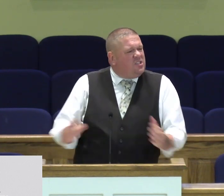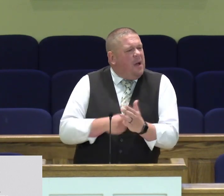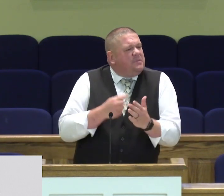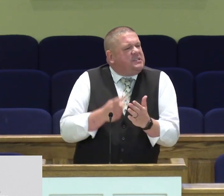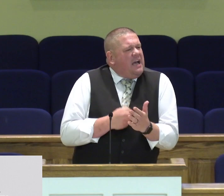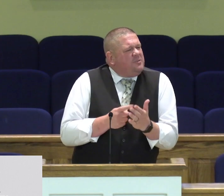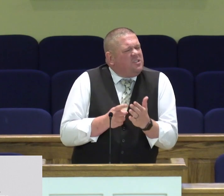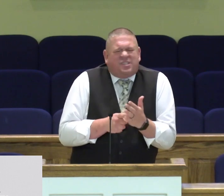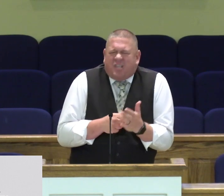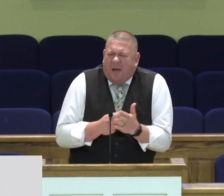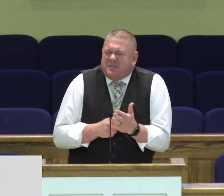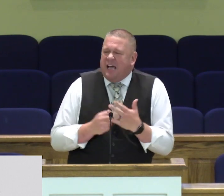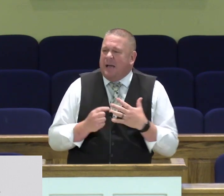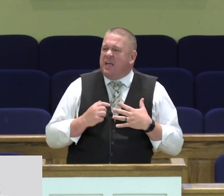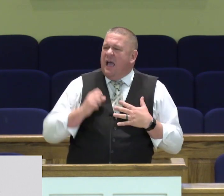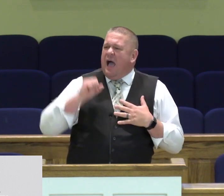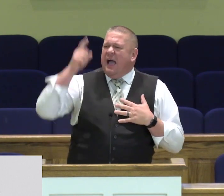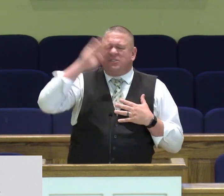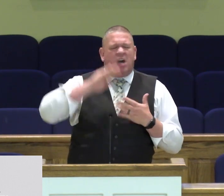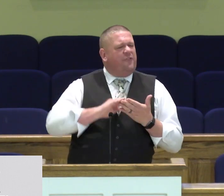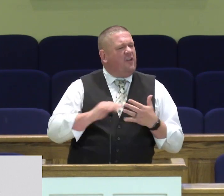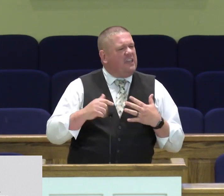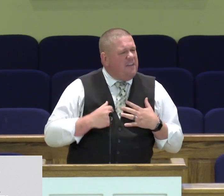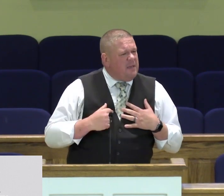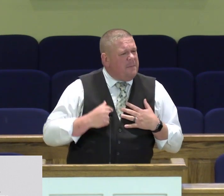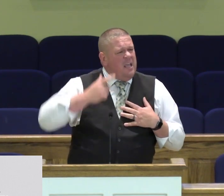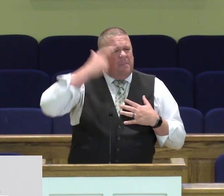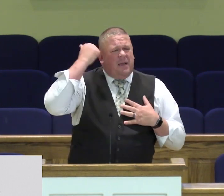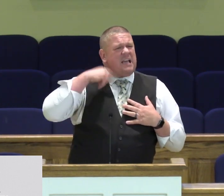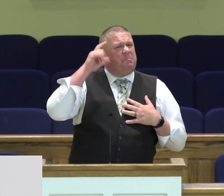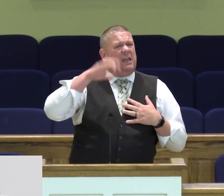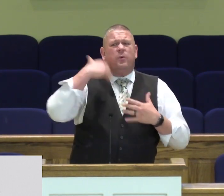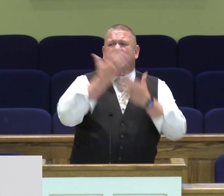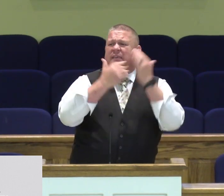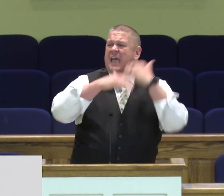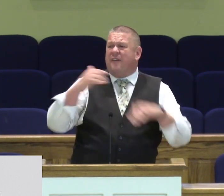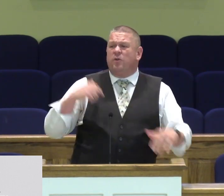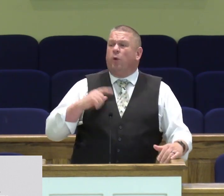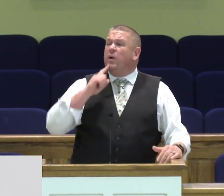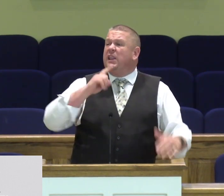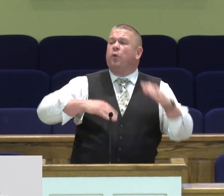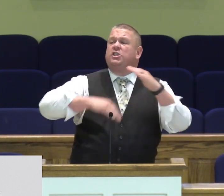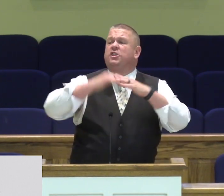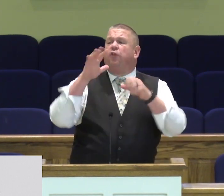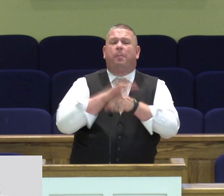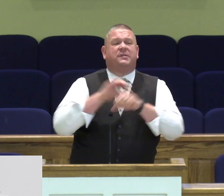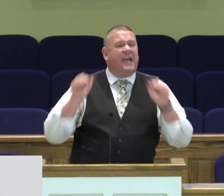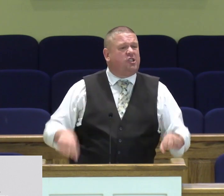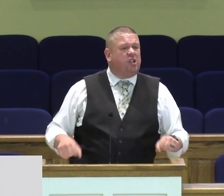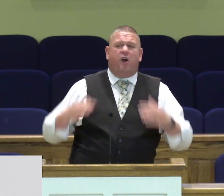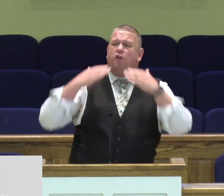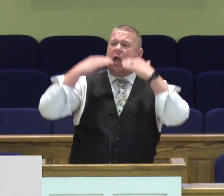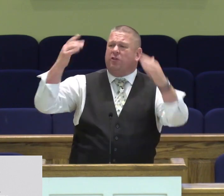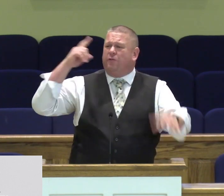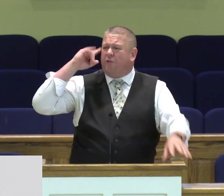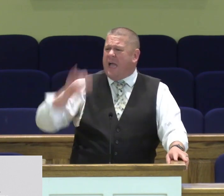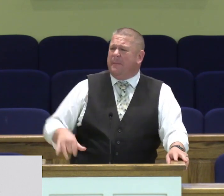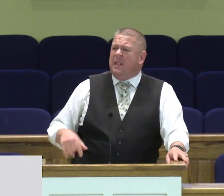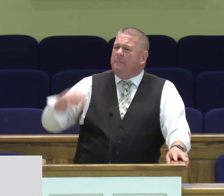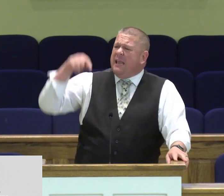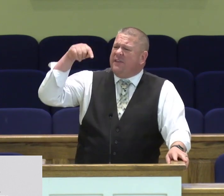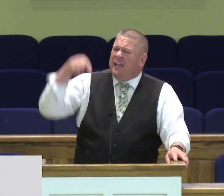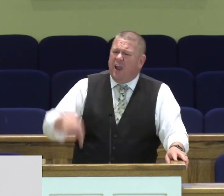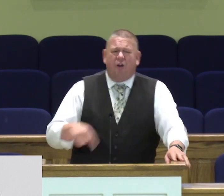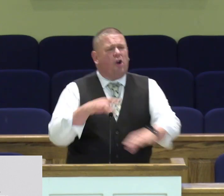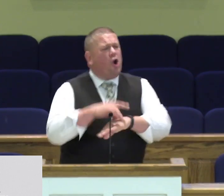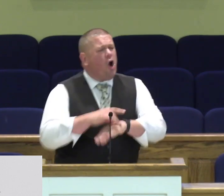mean, sometimes, I ask God to forgive me. Because I believe when we get to heaven, we'll really reach the full potential of our gratitude for that.